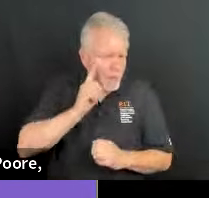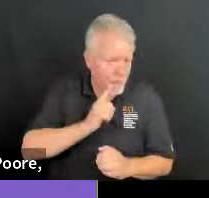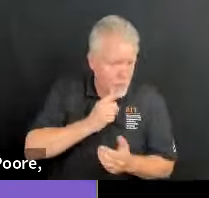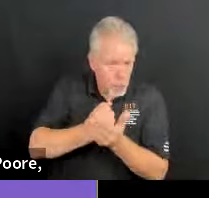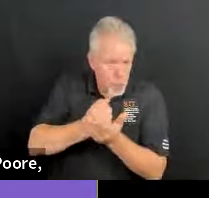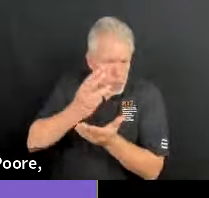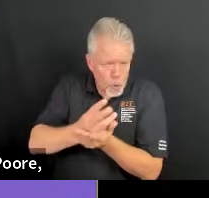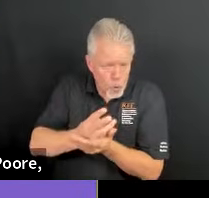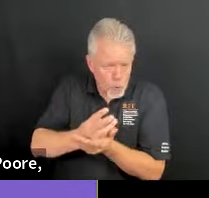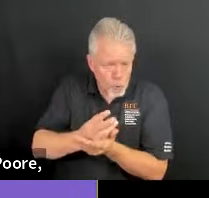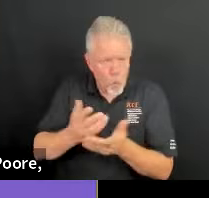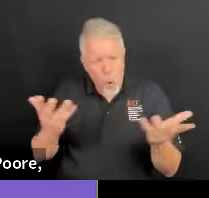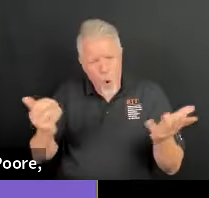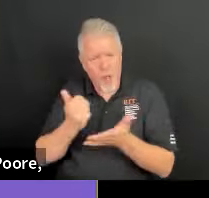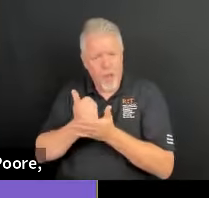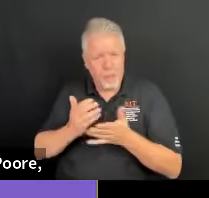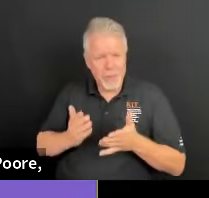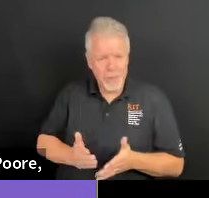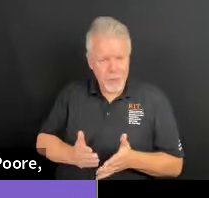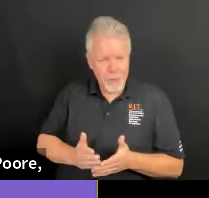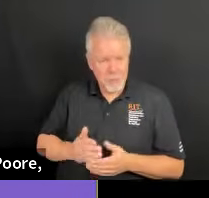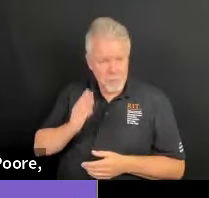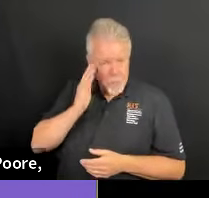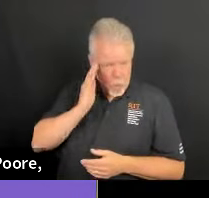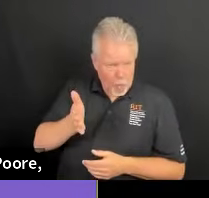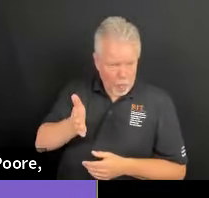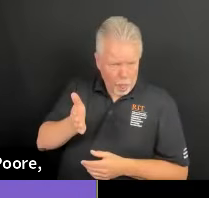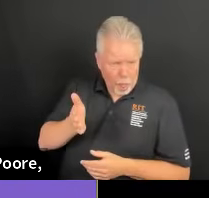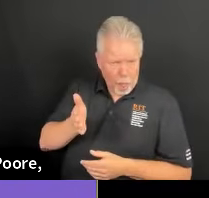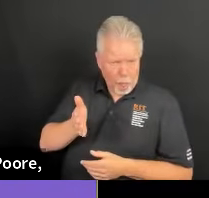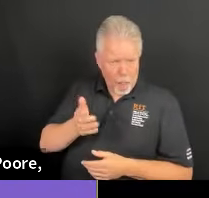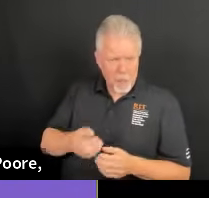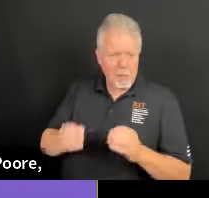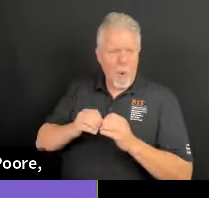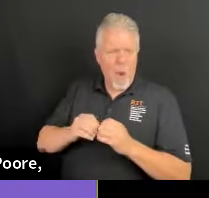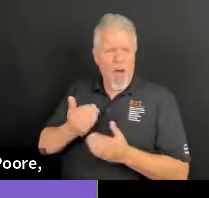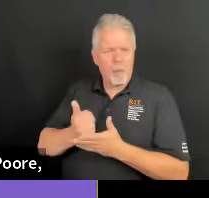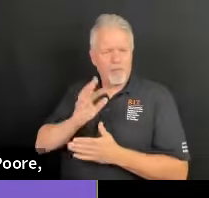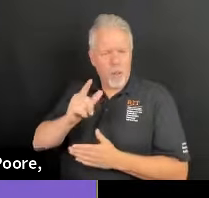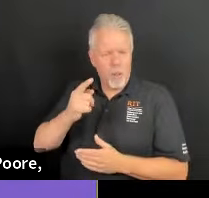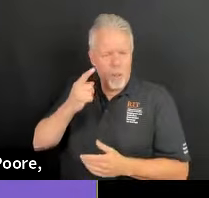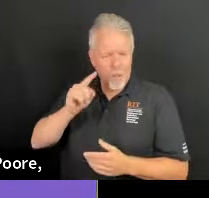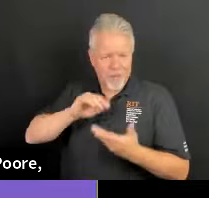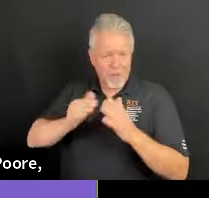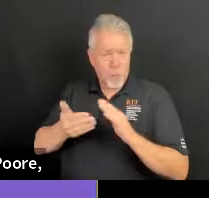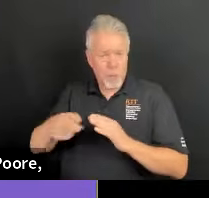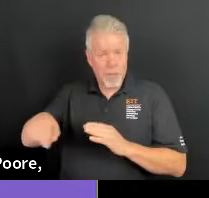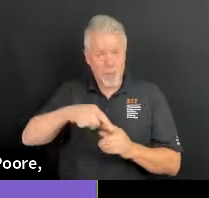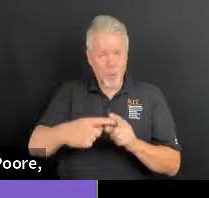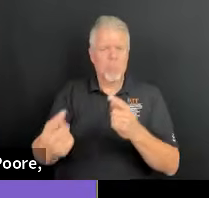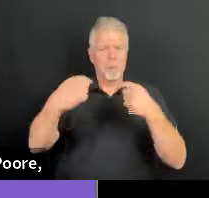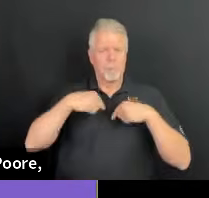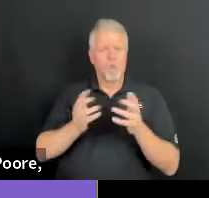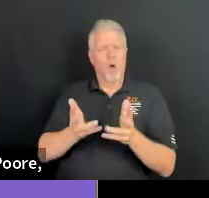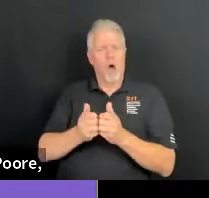The next question is, if we would have more deaf social workers or therapists, would it be more helpful for